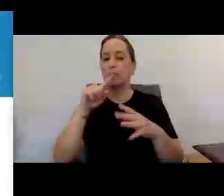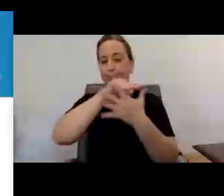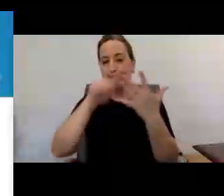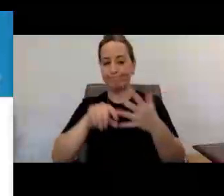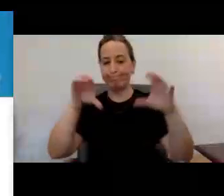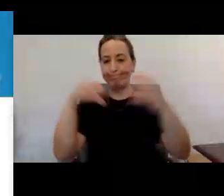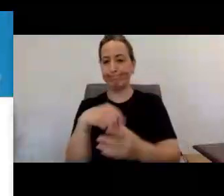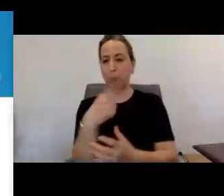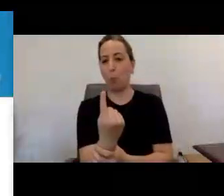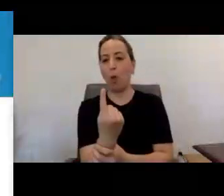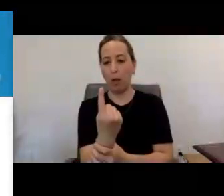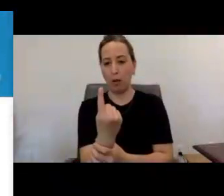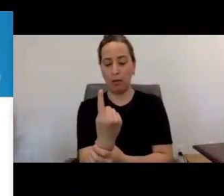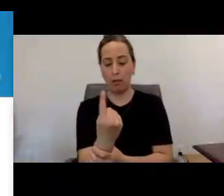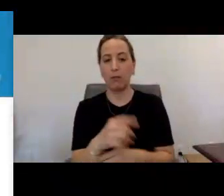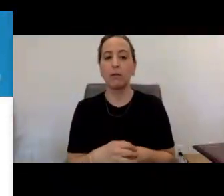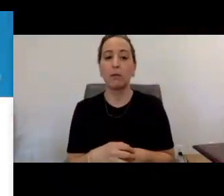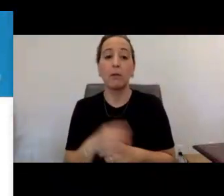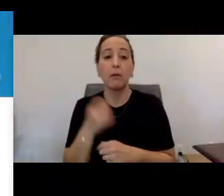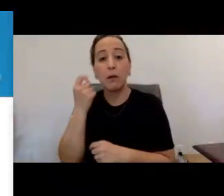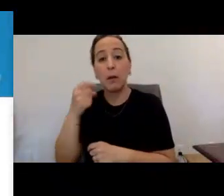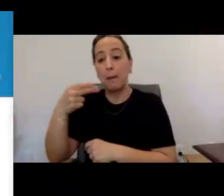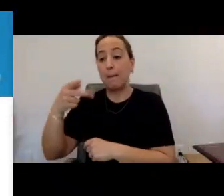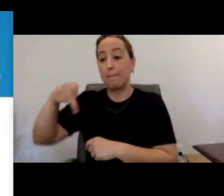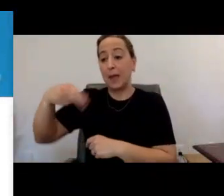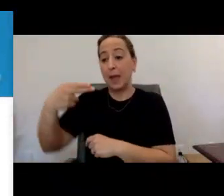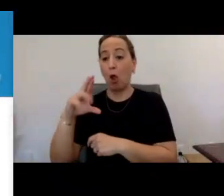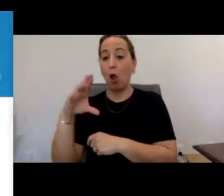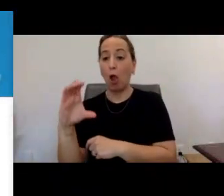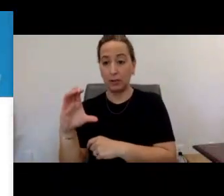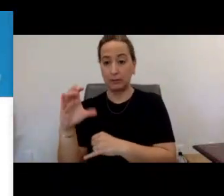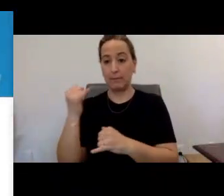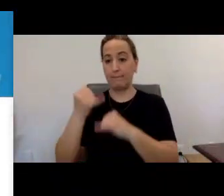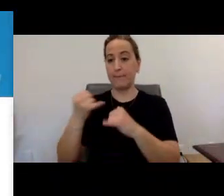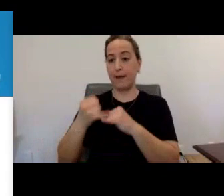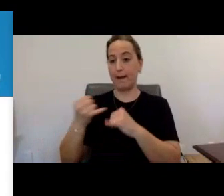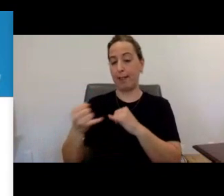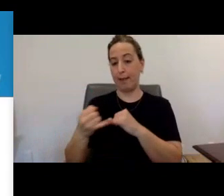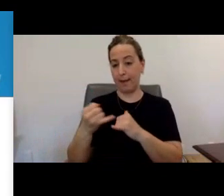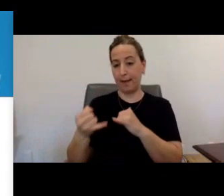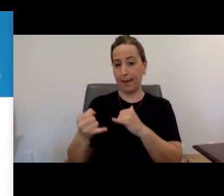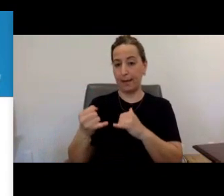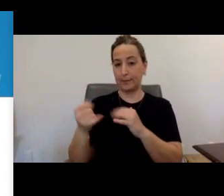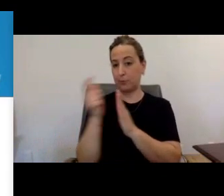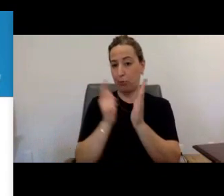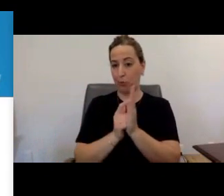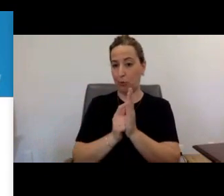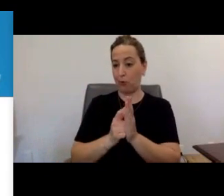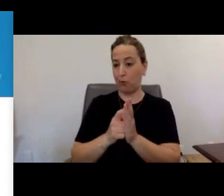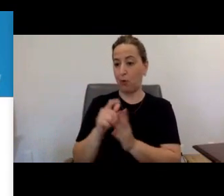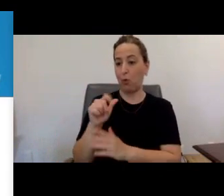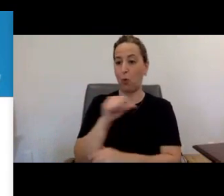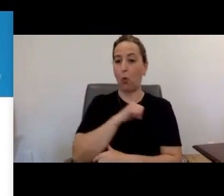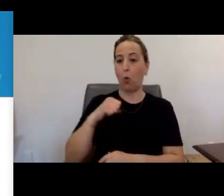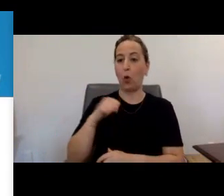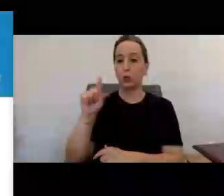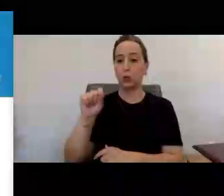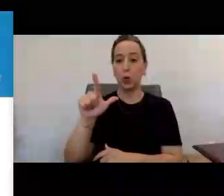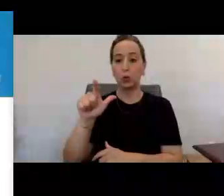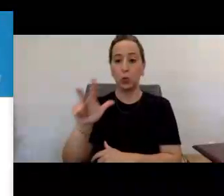list. However, PHRC finalized regulations in August of 2023